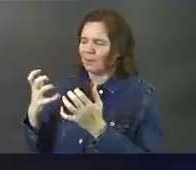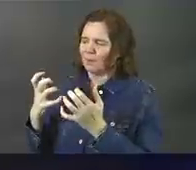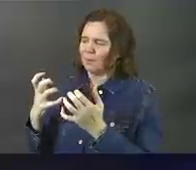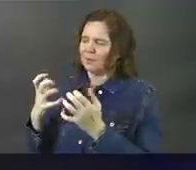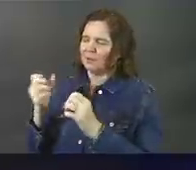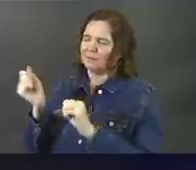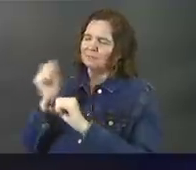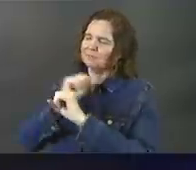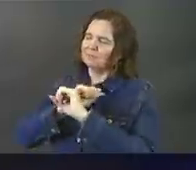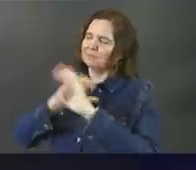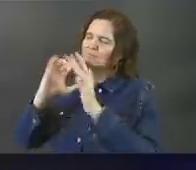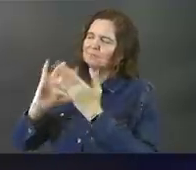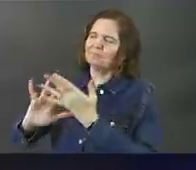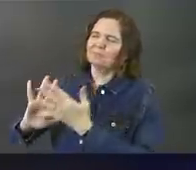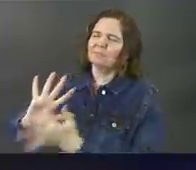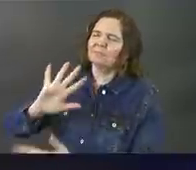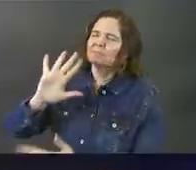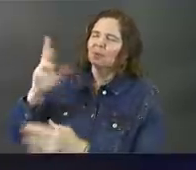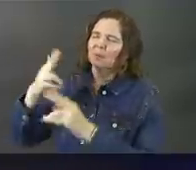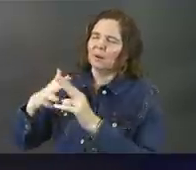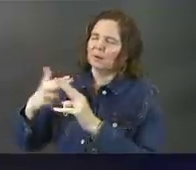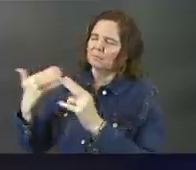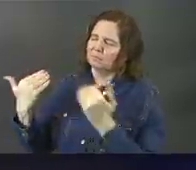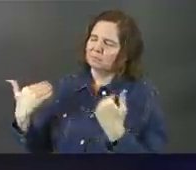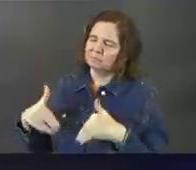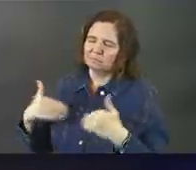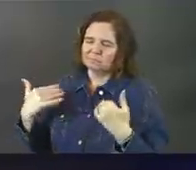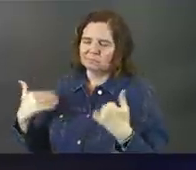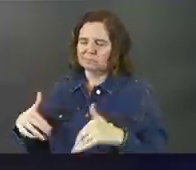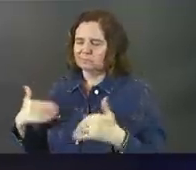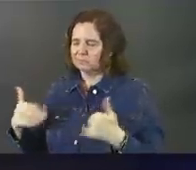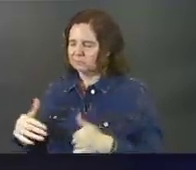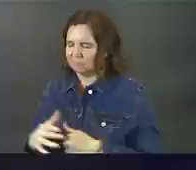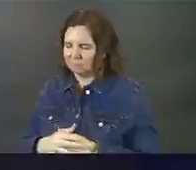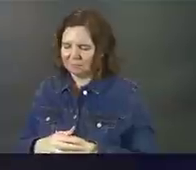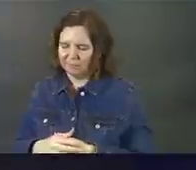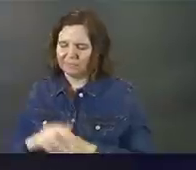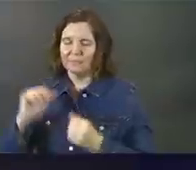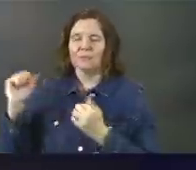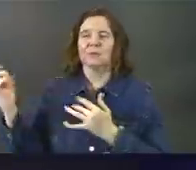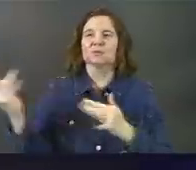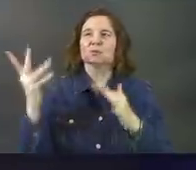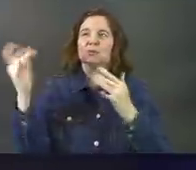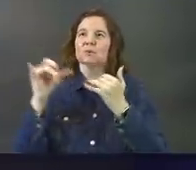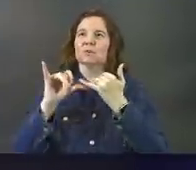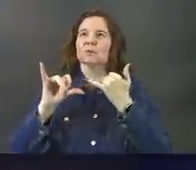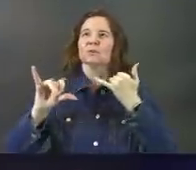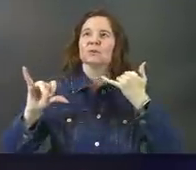magnify you and lift your name high. Praise the